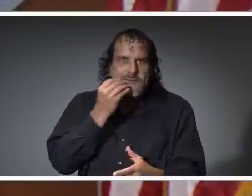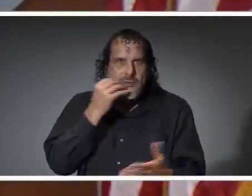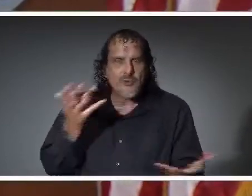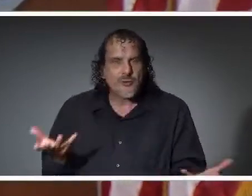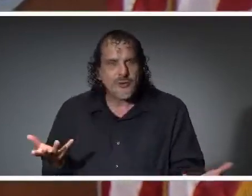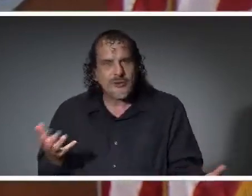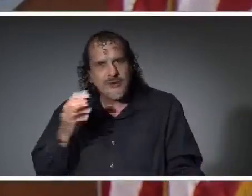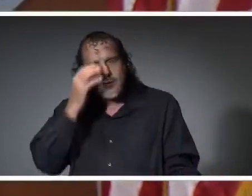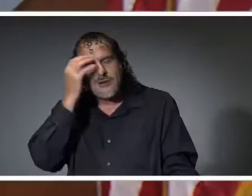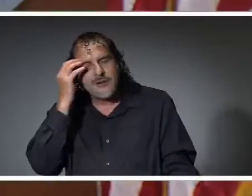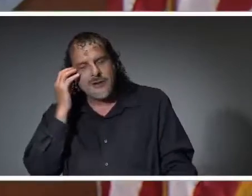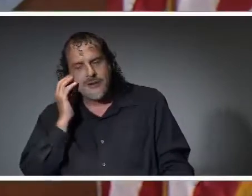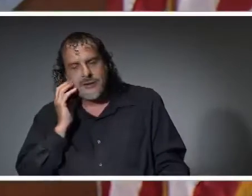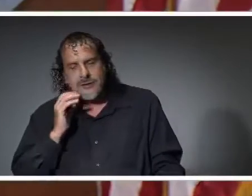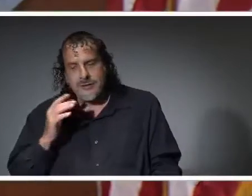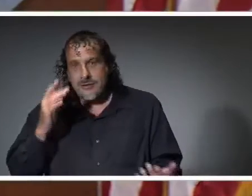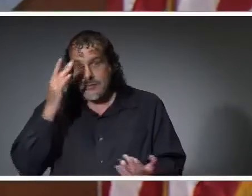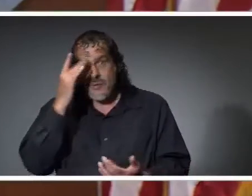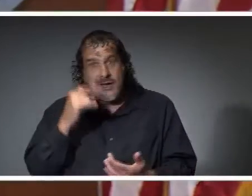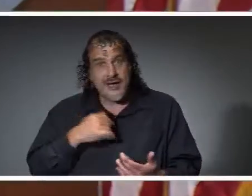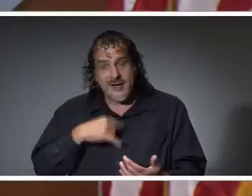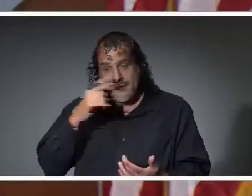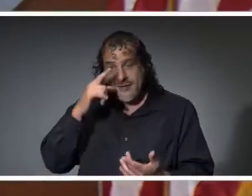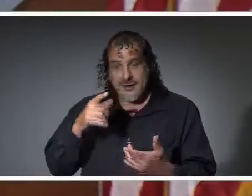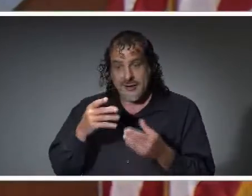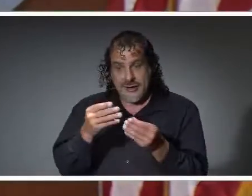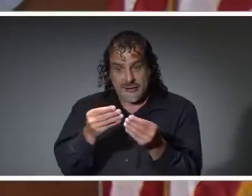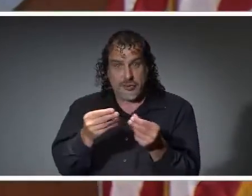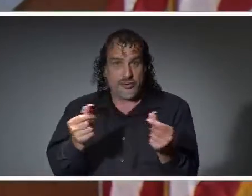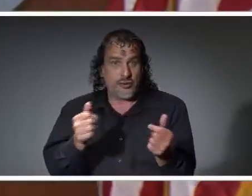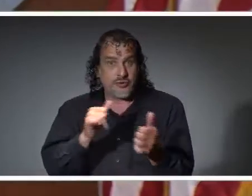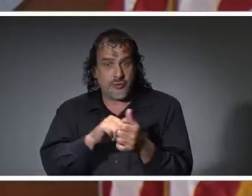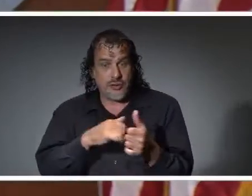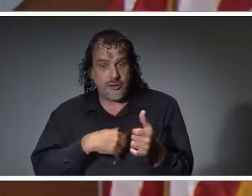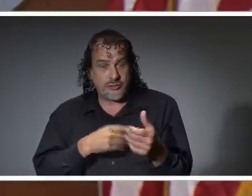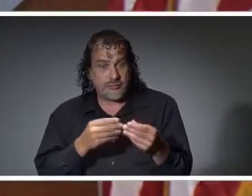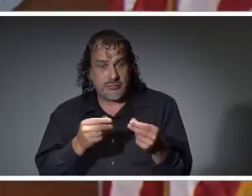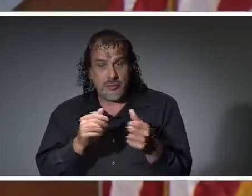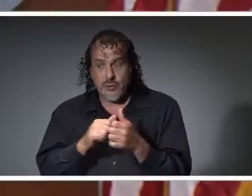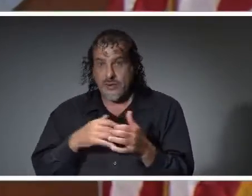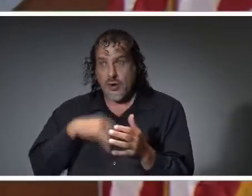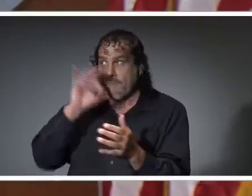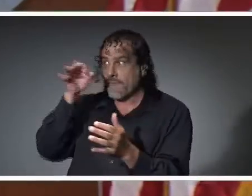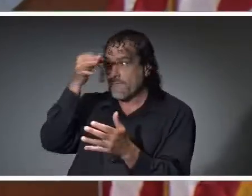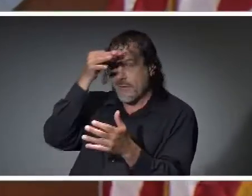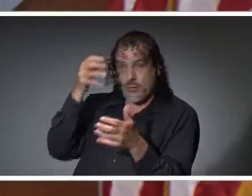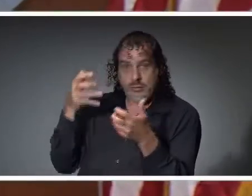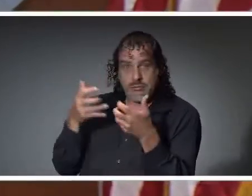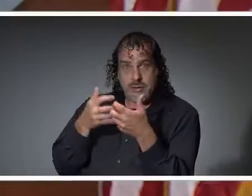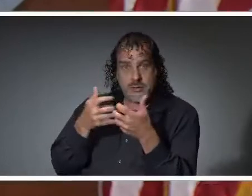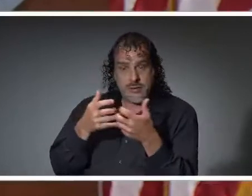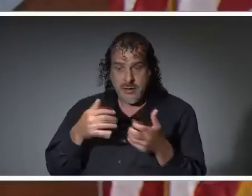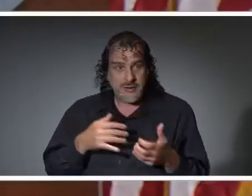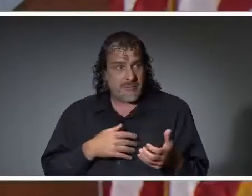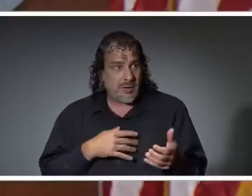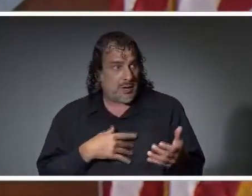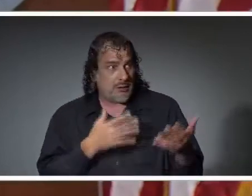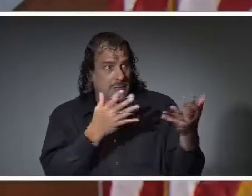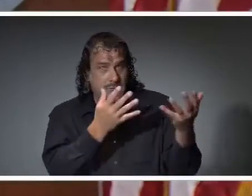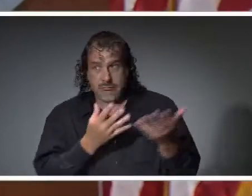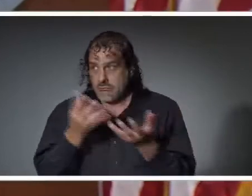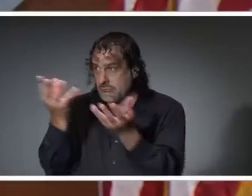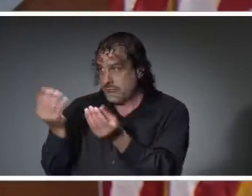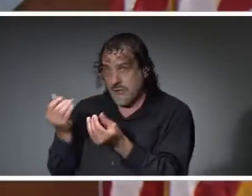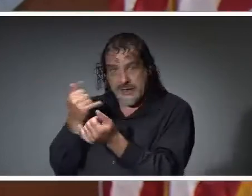believe that is a solution that should continue to be worked with our federal partners on, I'm open to any ideas